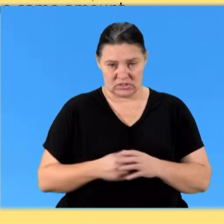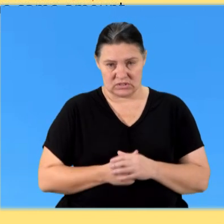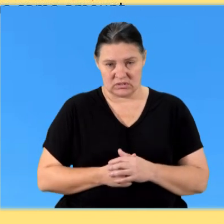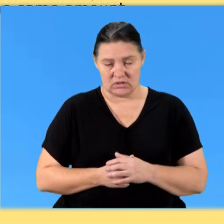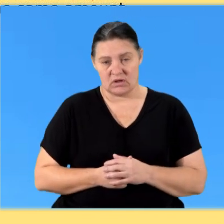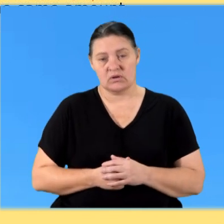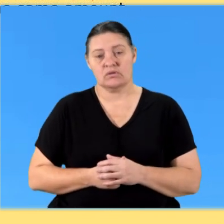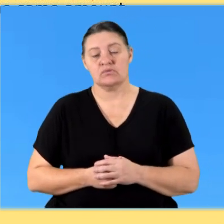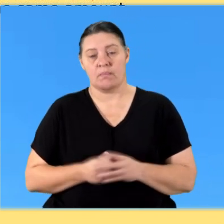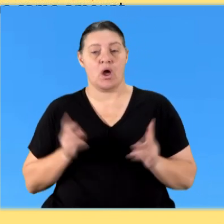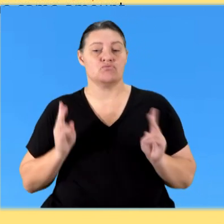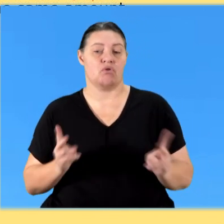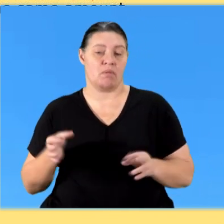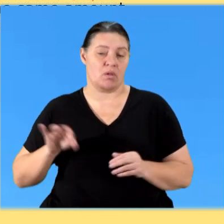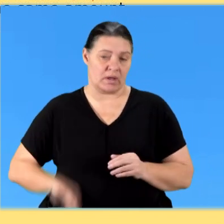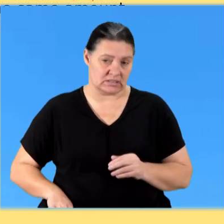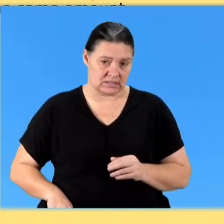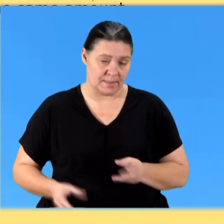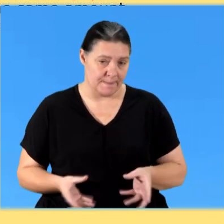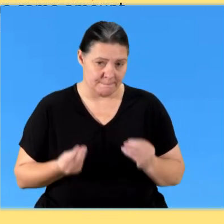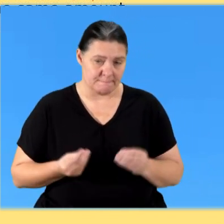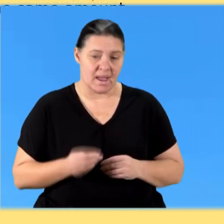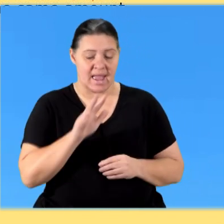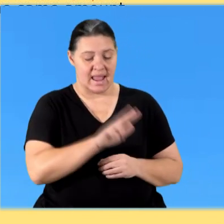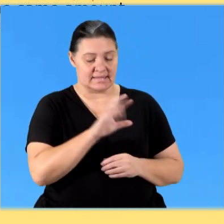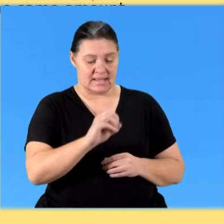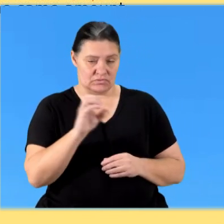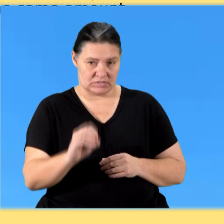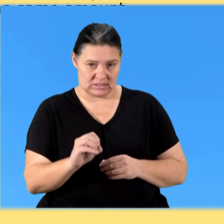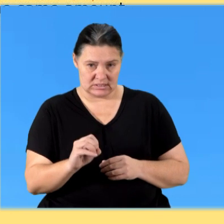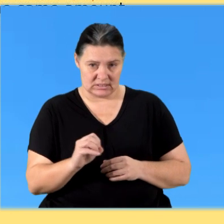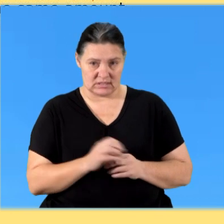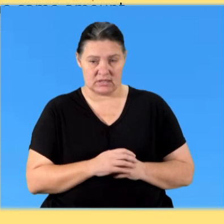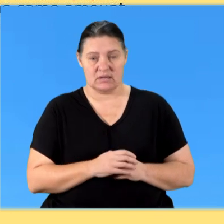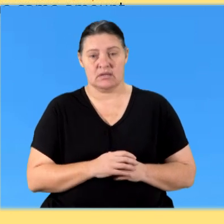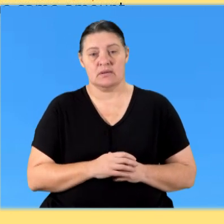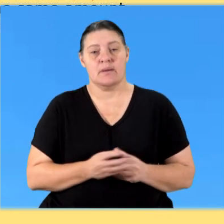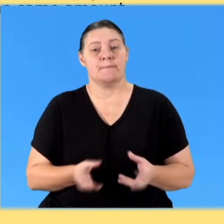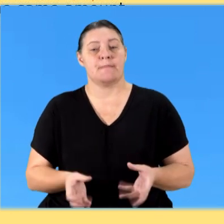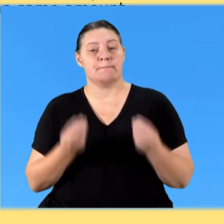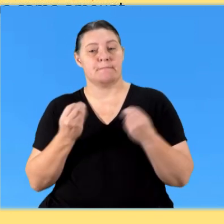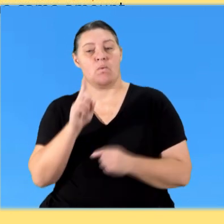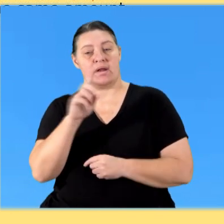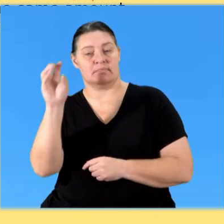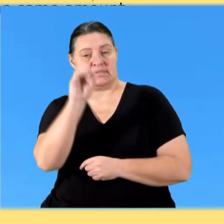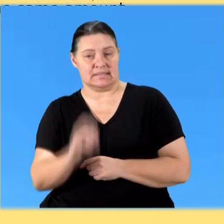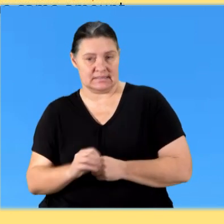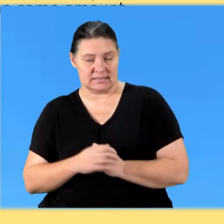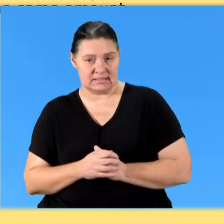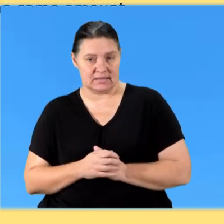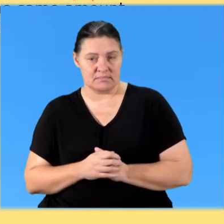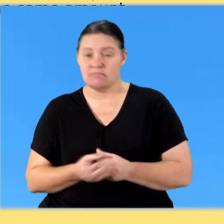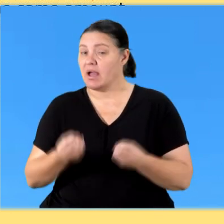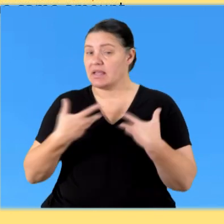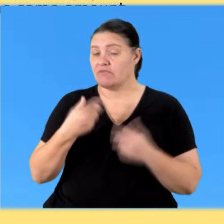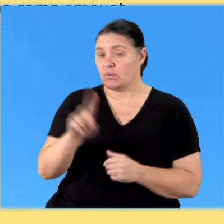wage. So I'll take my normal wage, which is 800. I'll get 1%.